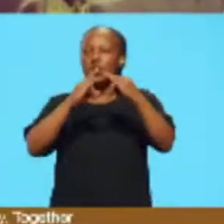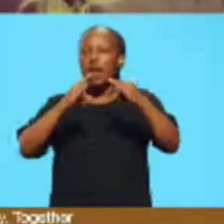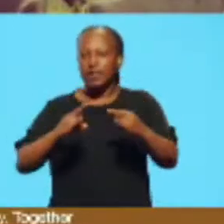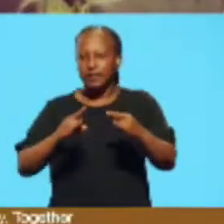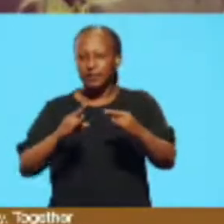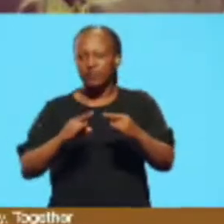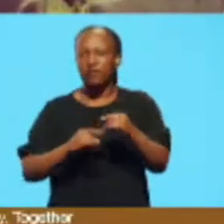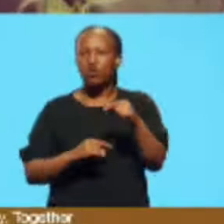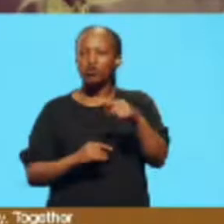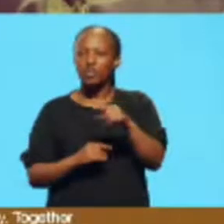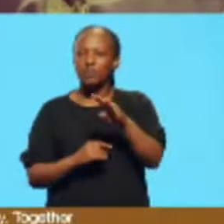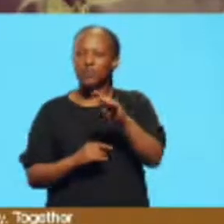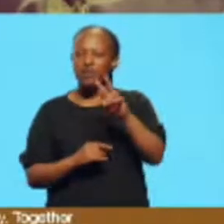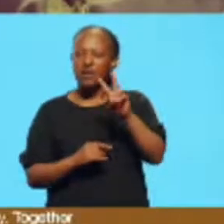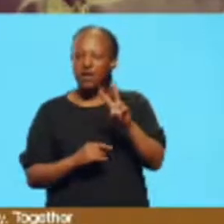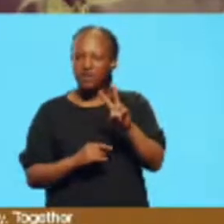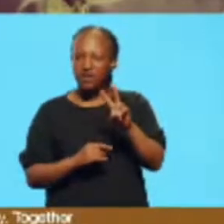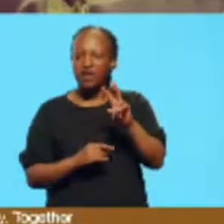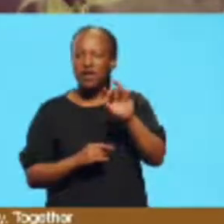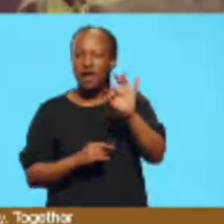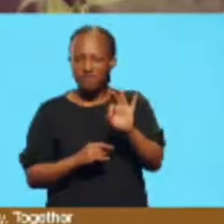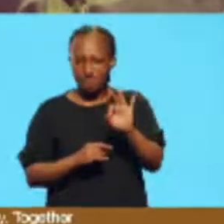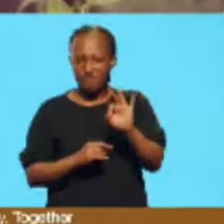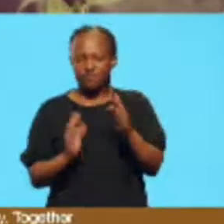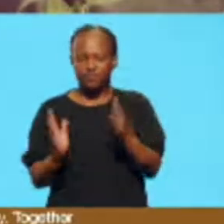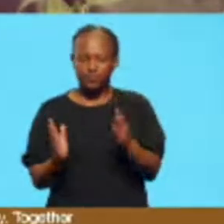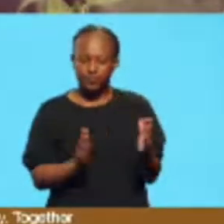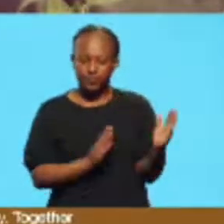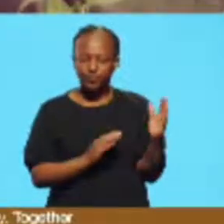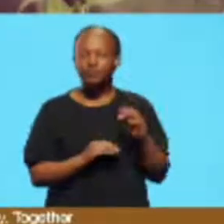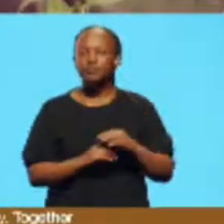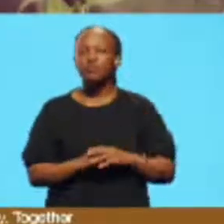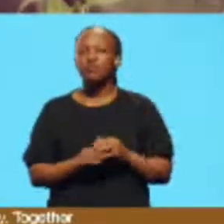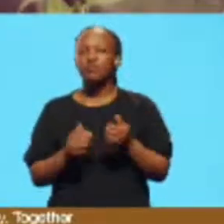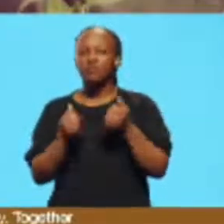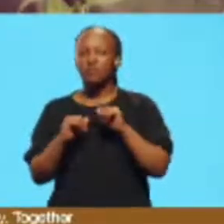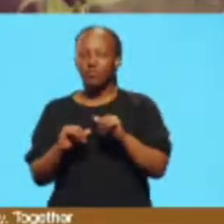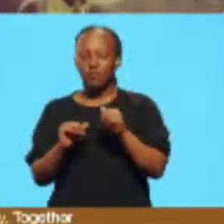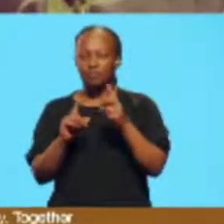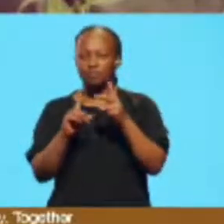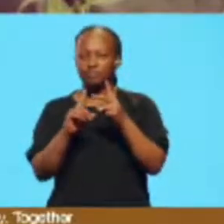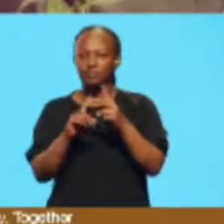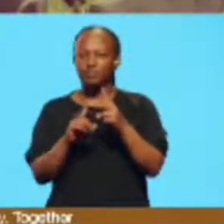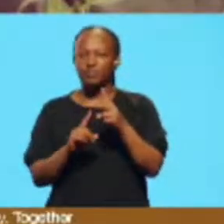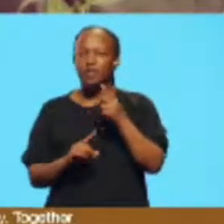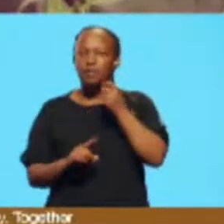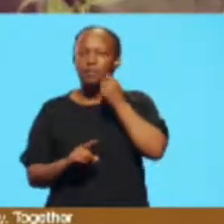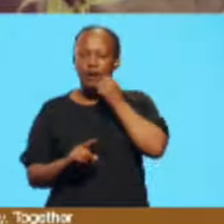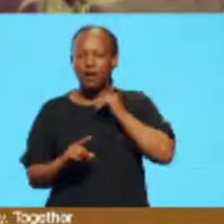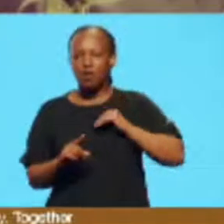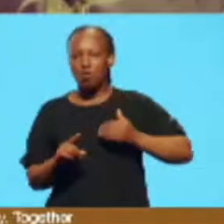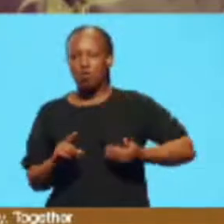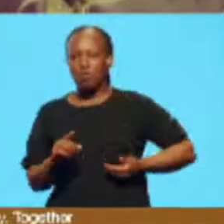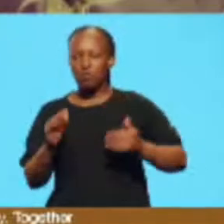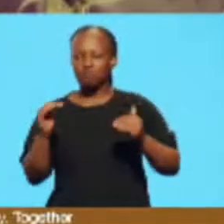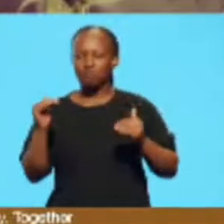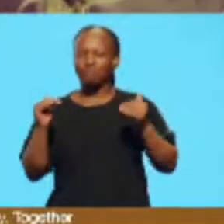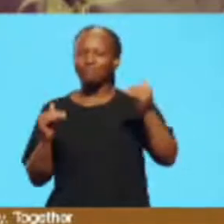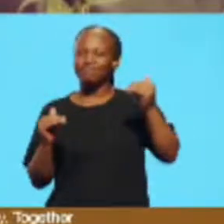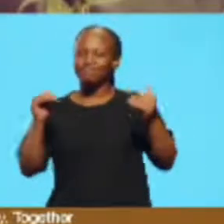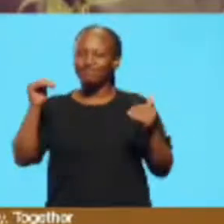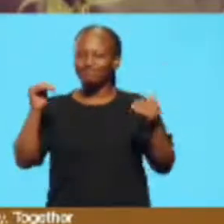of GBVF. And then now, we talked about gender equality, how far we are.